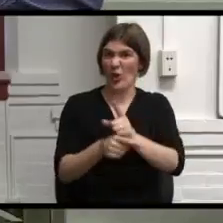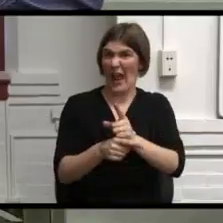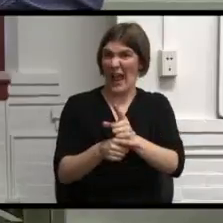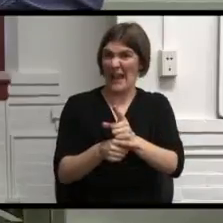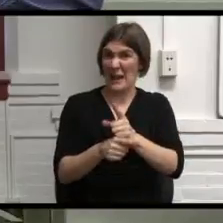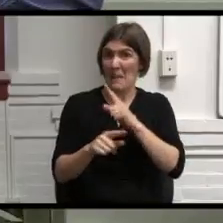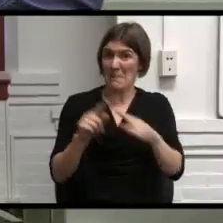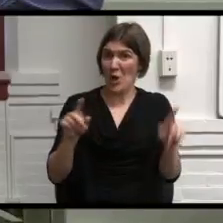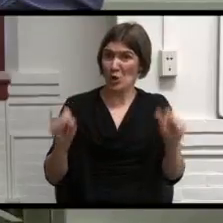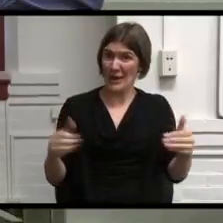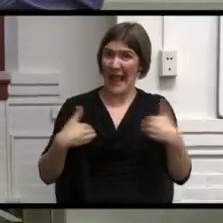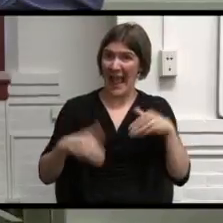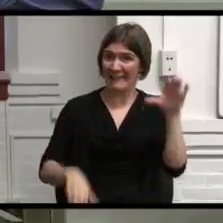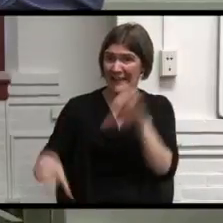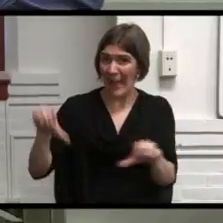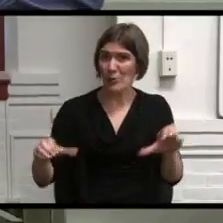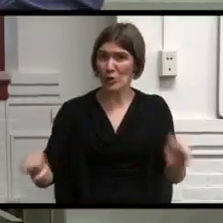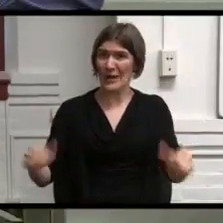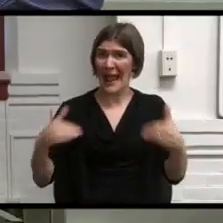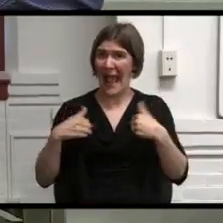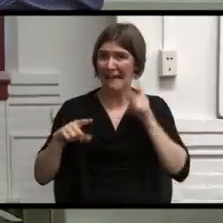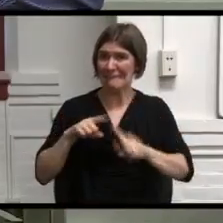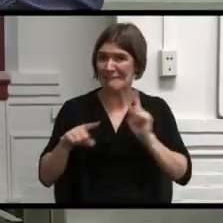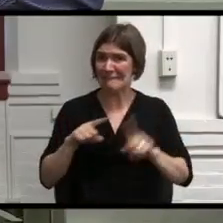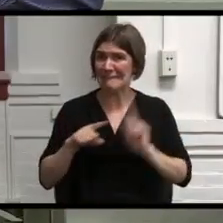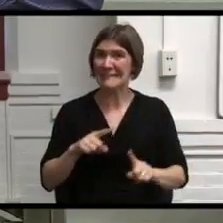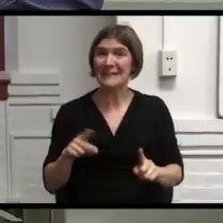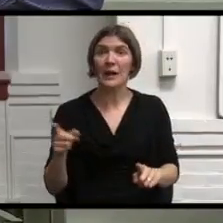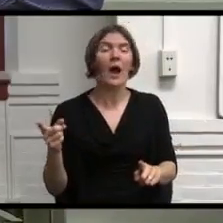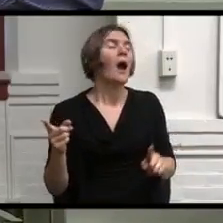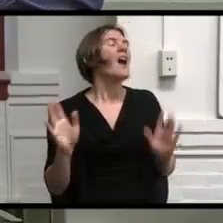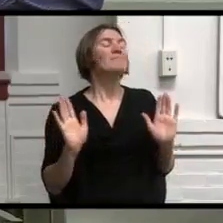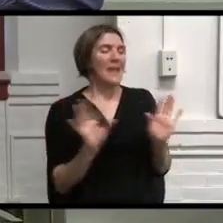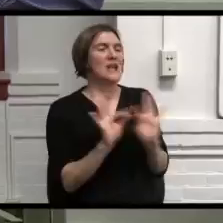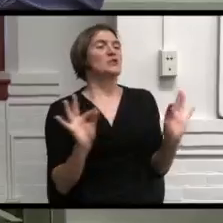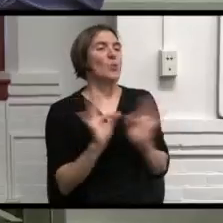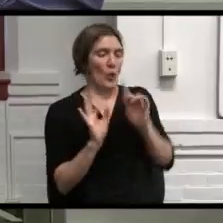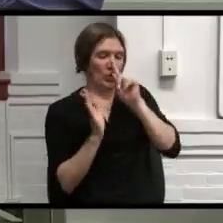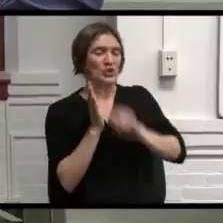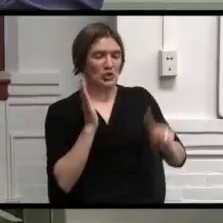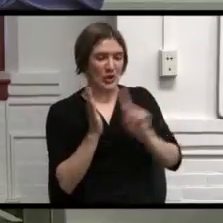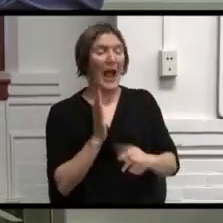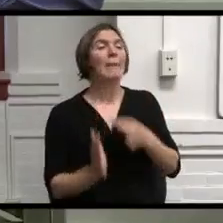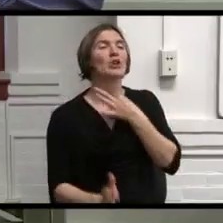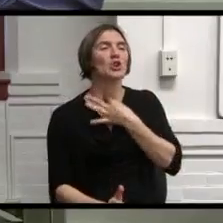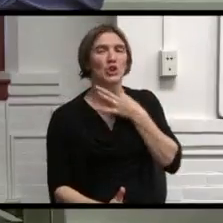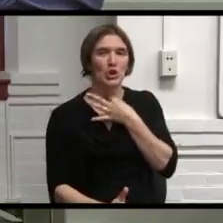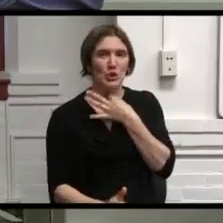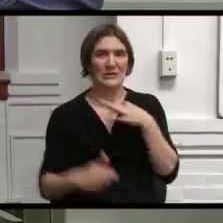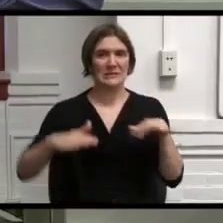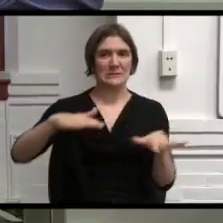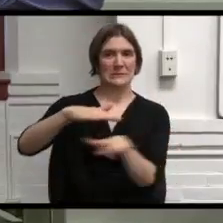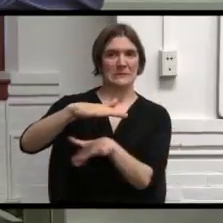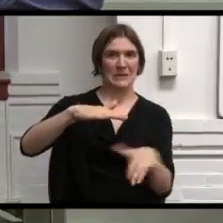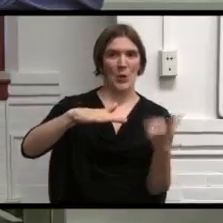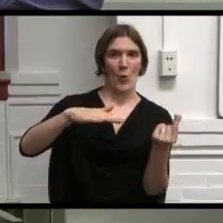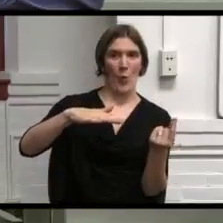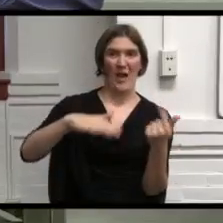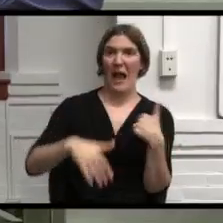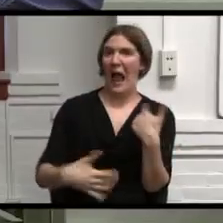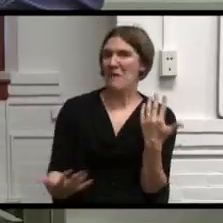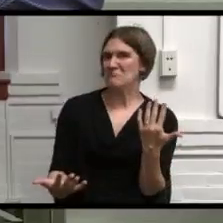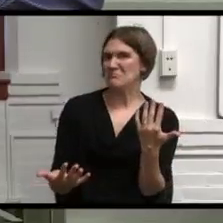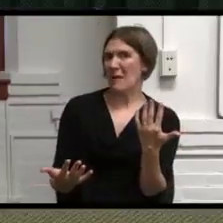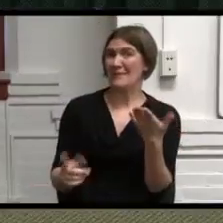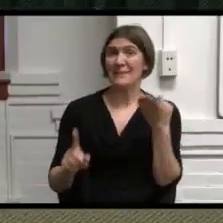So, okay. Maybe a lot of creosote treated lumber. Yeah, I think it'll be interesting to see what comes up. Exactly. It's only been